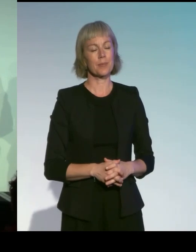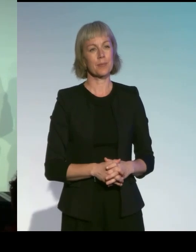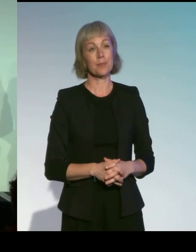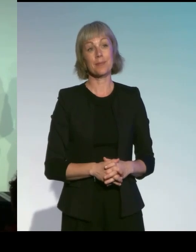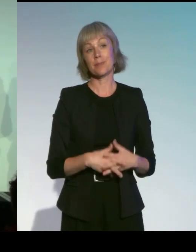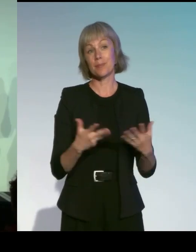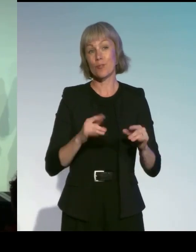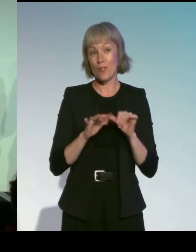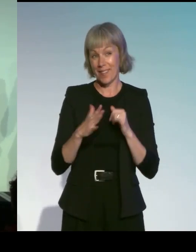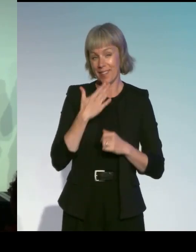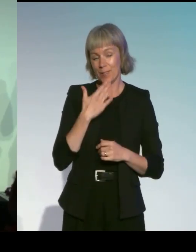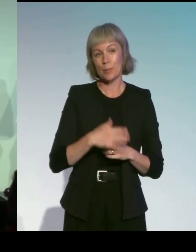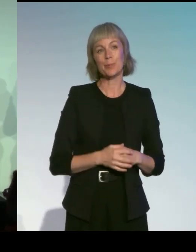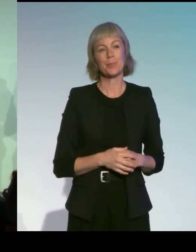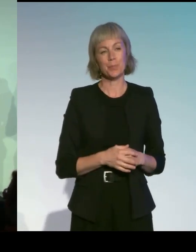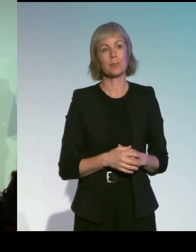Great. Well,